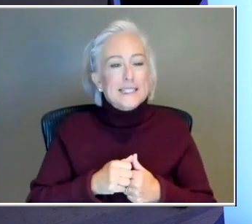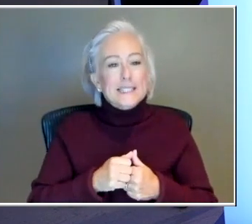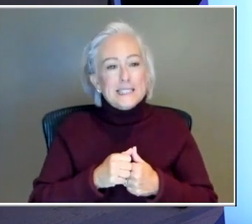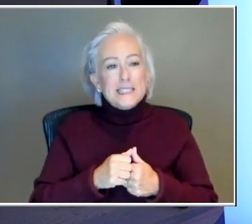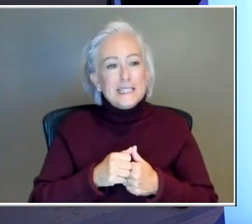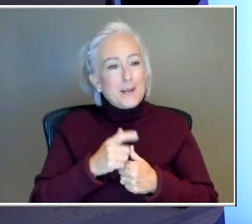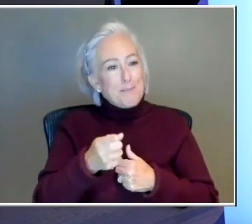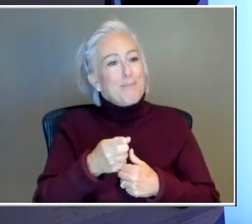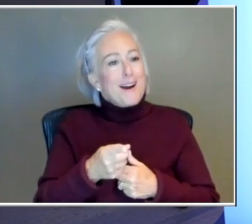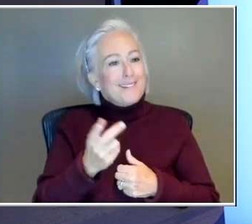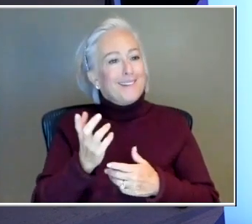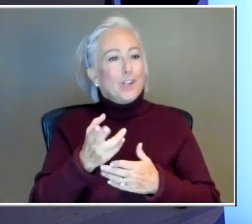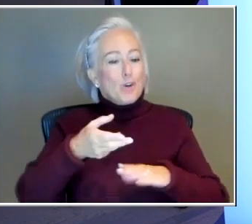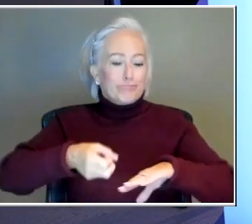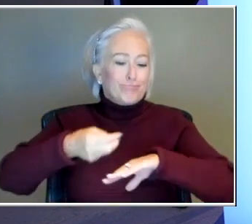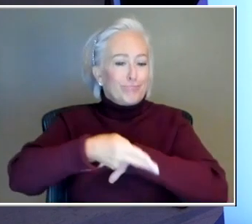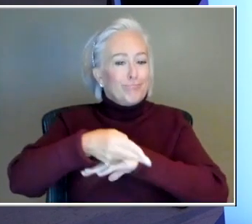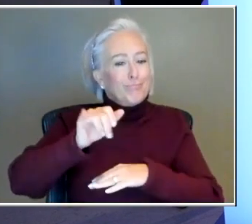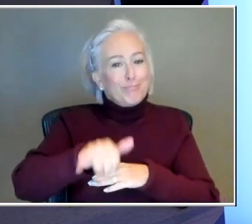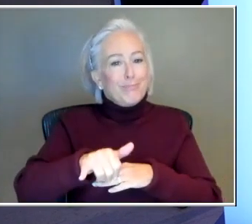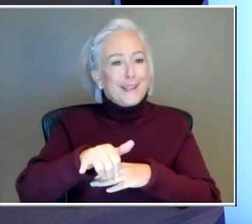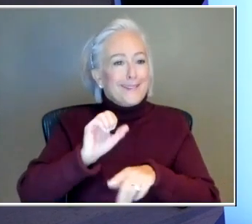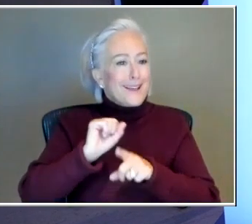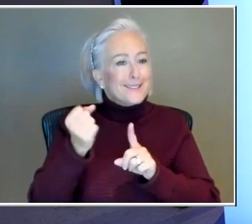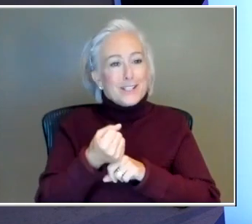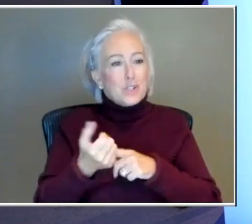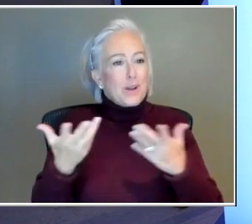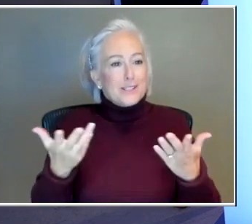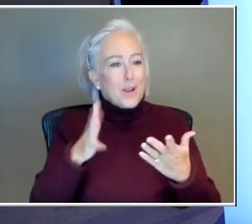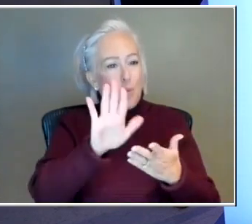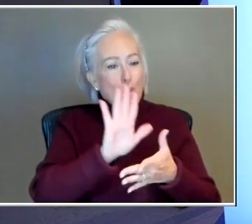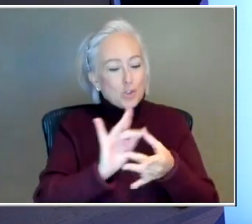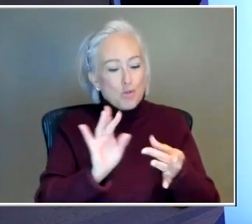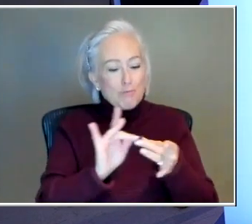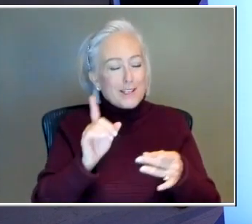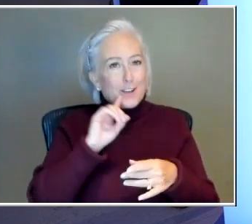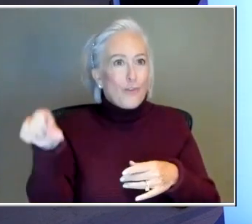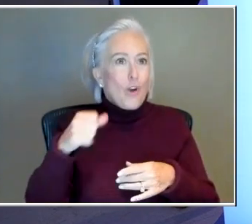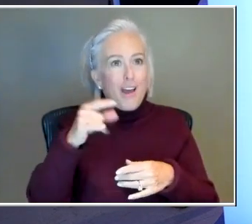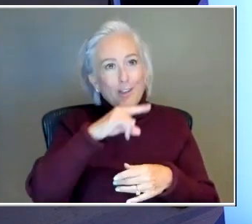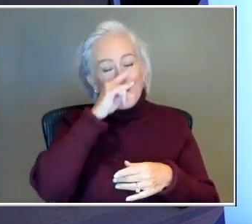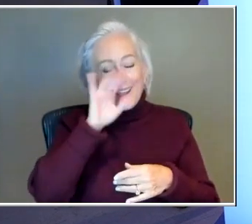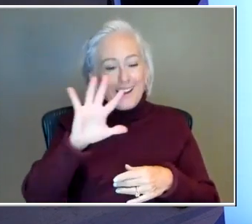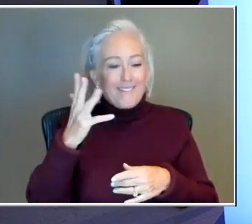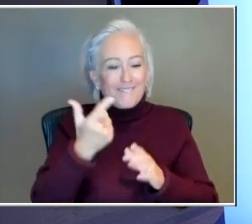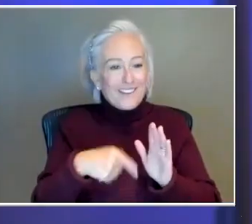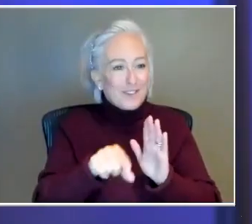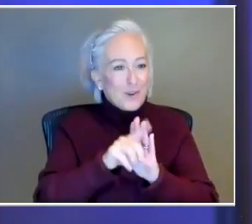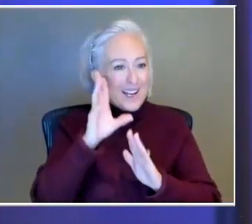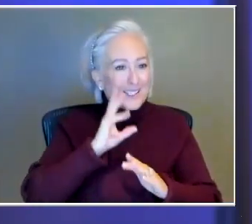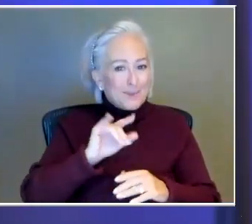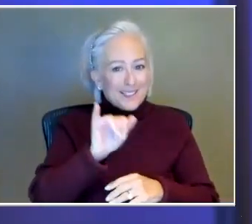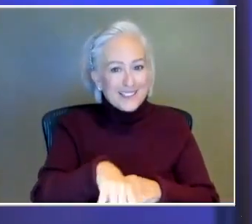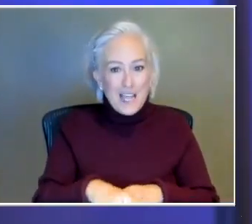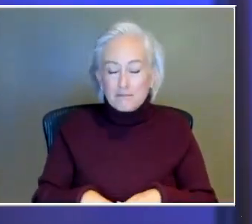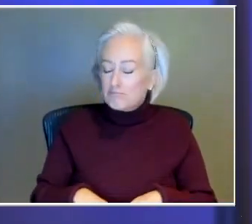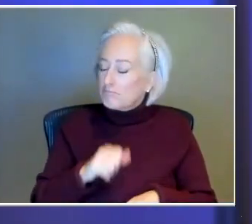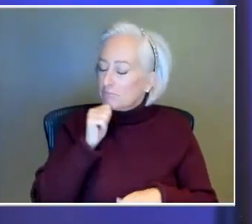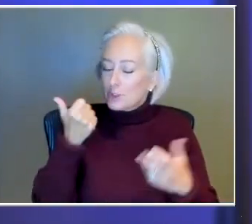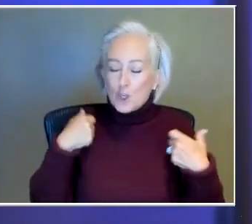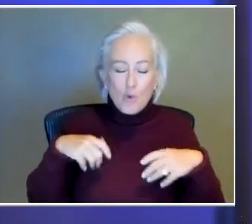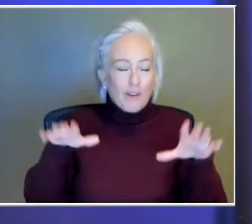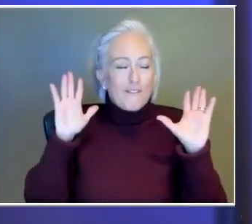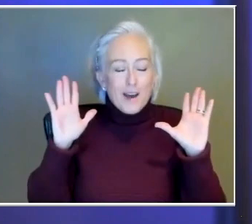that feel? And what would your message be to maybe another kid in the 5th grade that's going through what you went through? Just not to give up, not to lose hope with